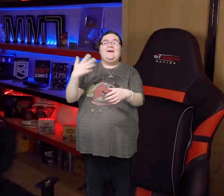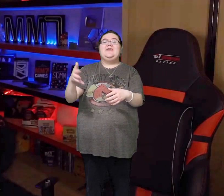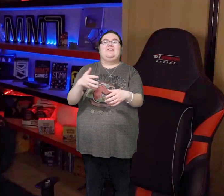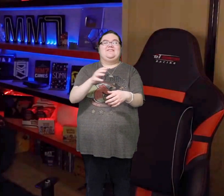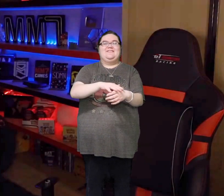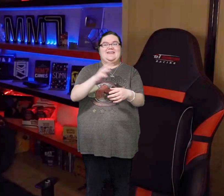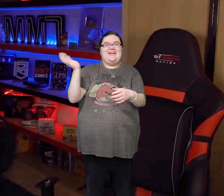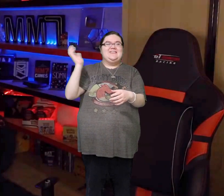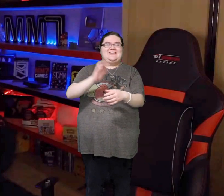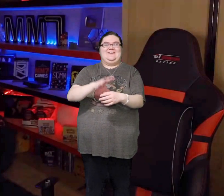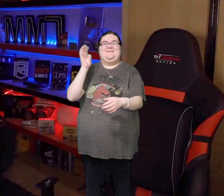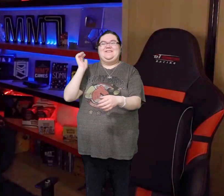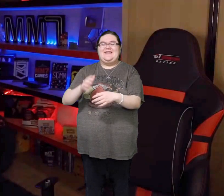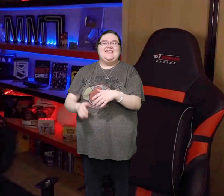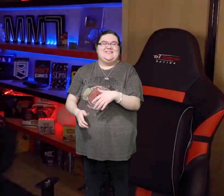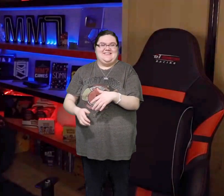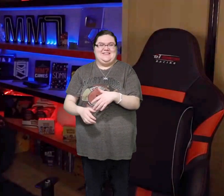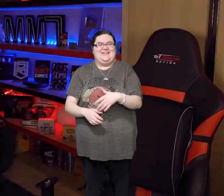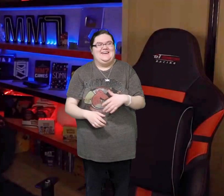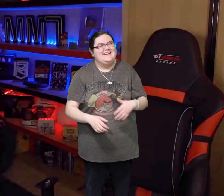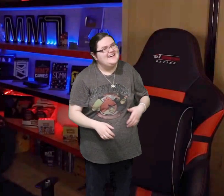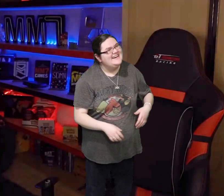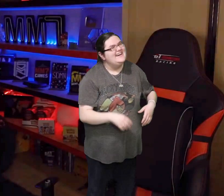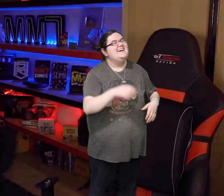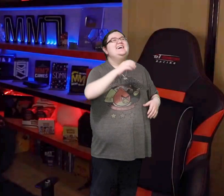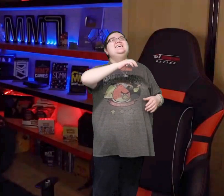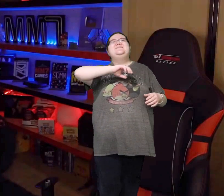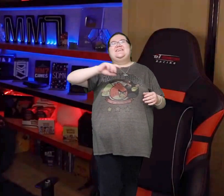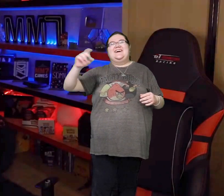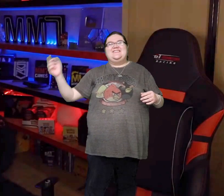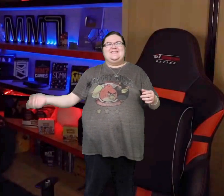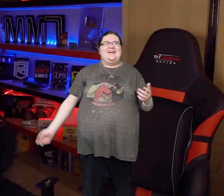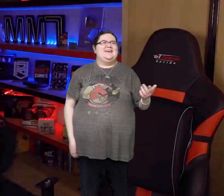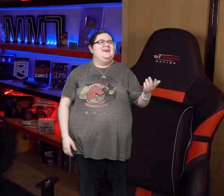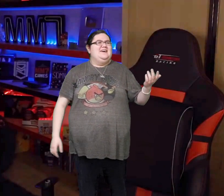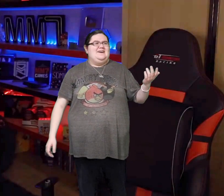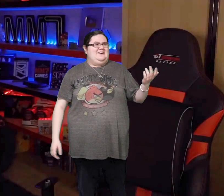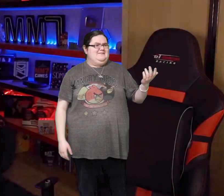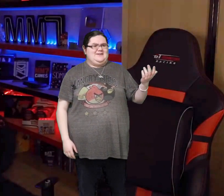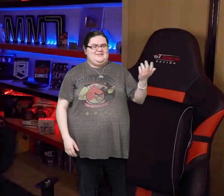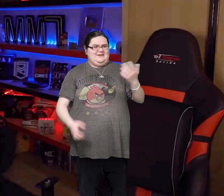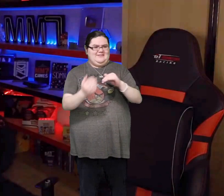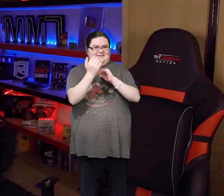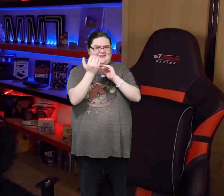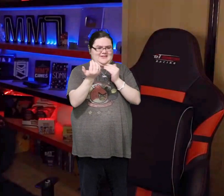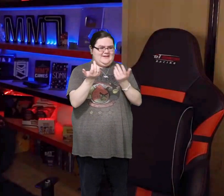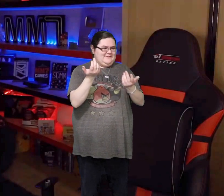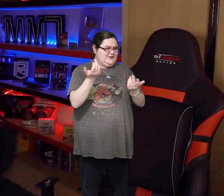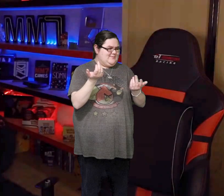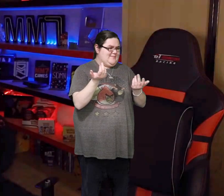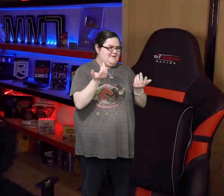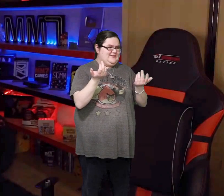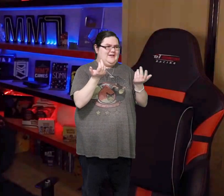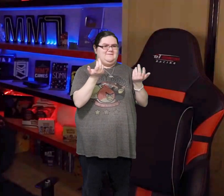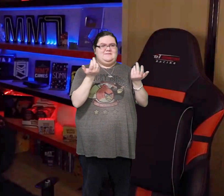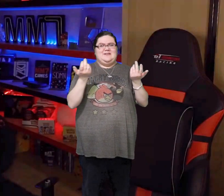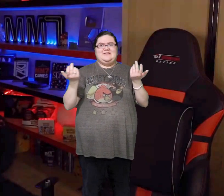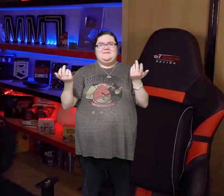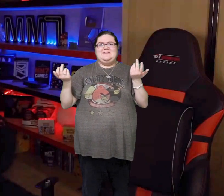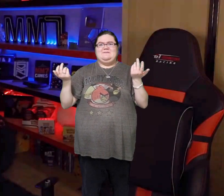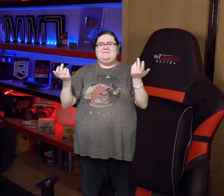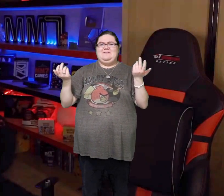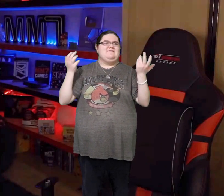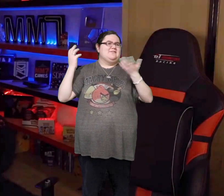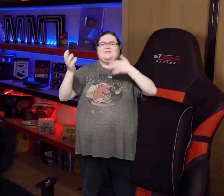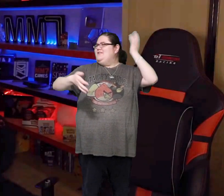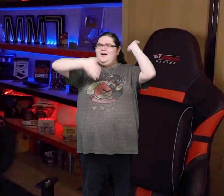like a radio, so it like changes different stations. Because it's like, oh, what is it, on the side of Dr. Pepper, it's like